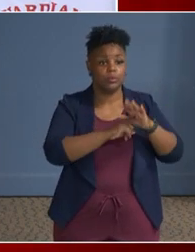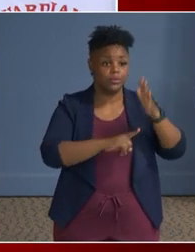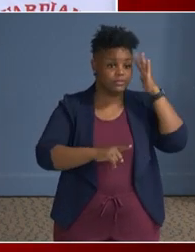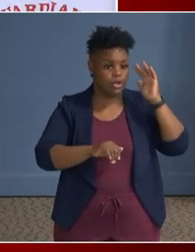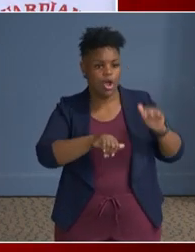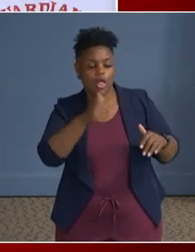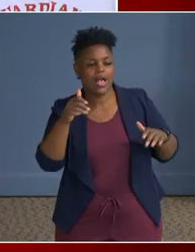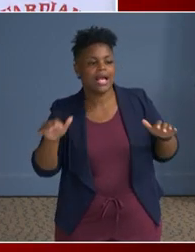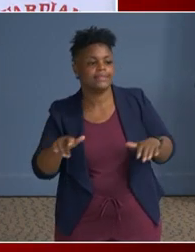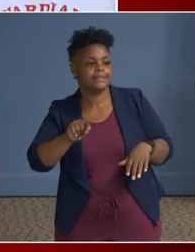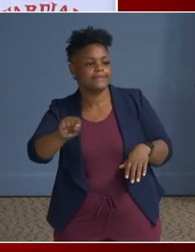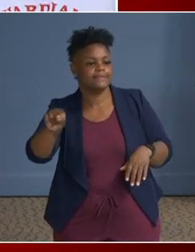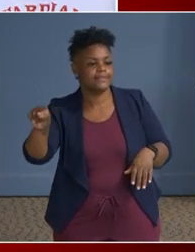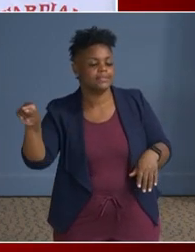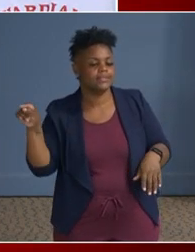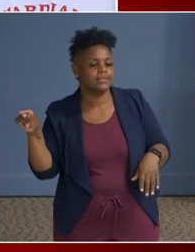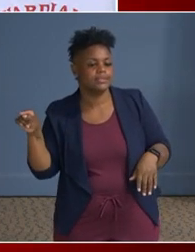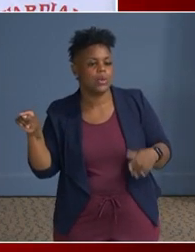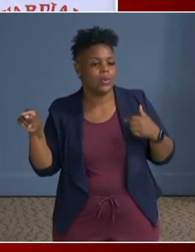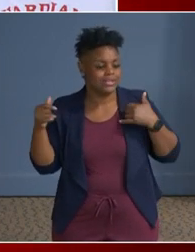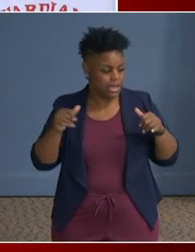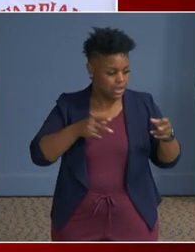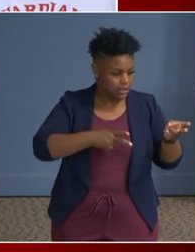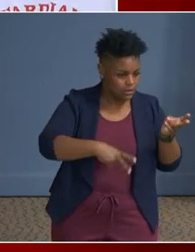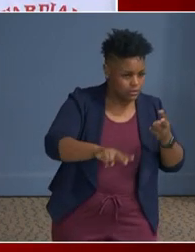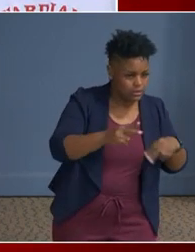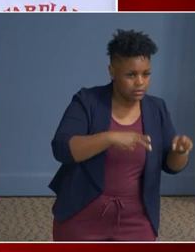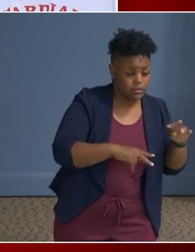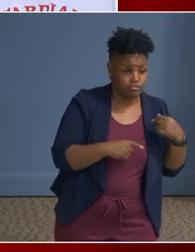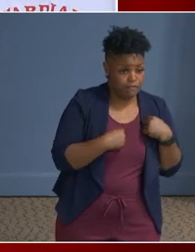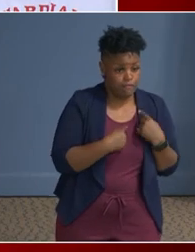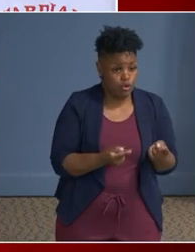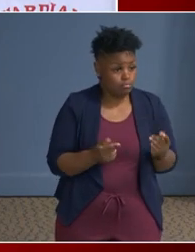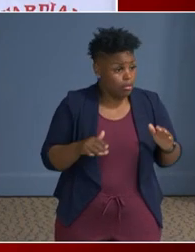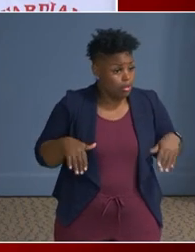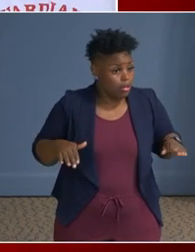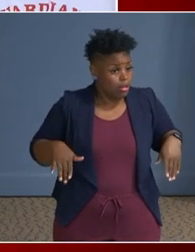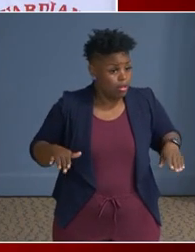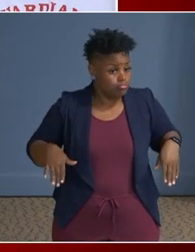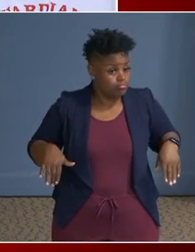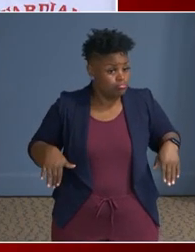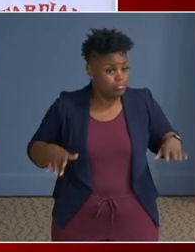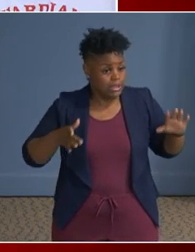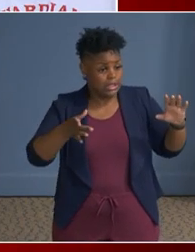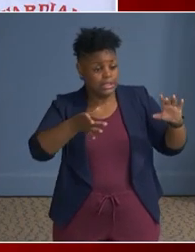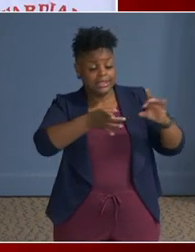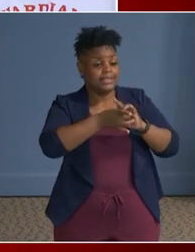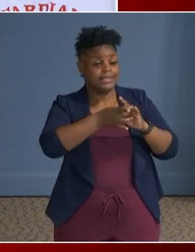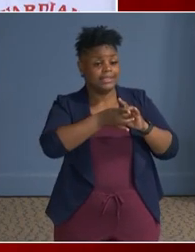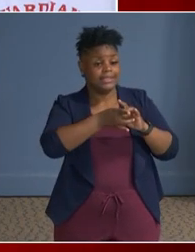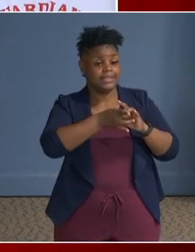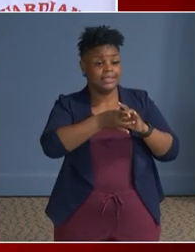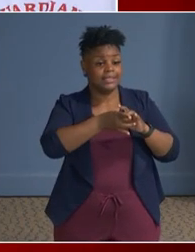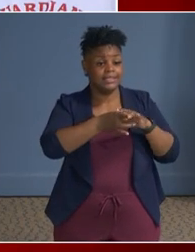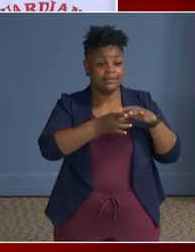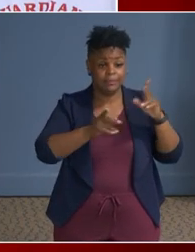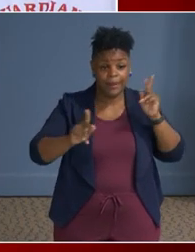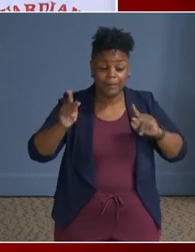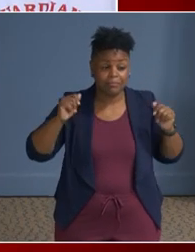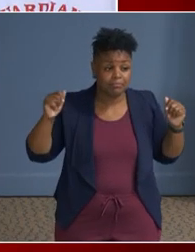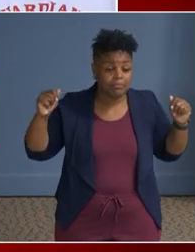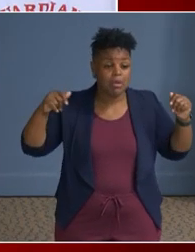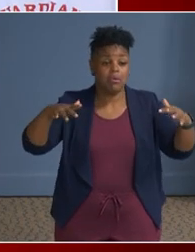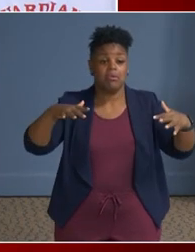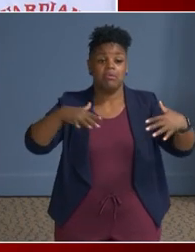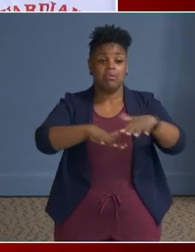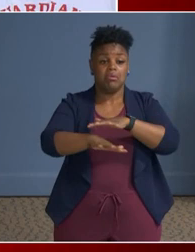we have not been heretofore able to associate mass gatherings with our particular new cases. That being said, as the